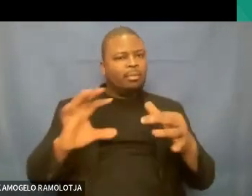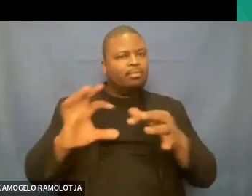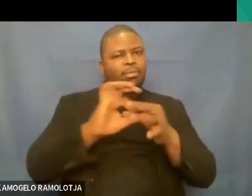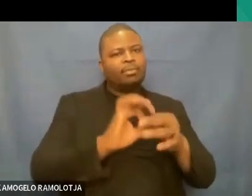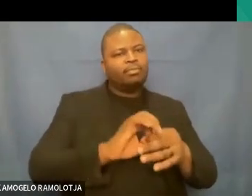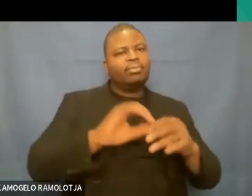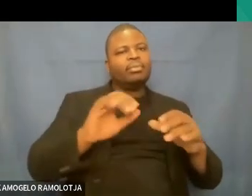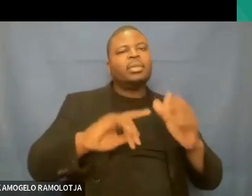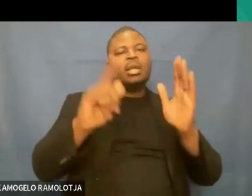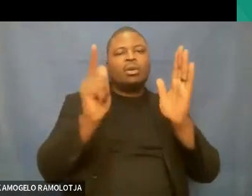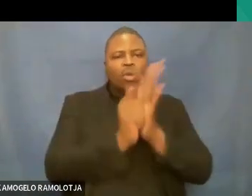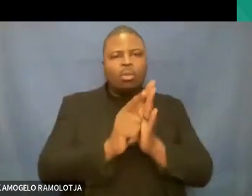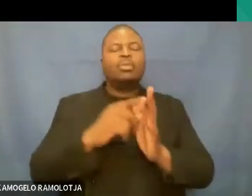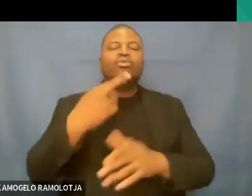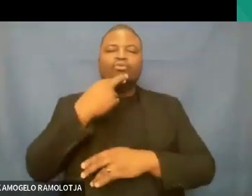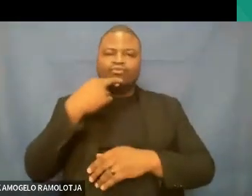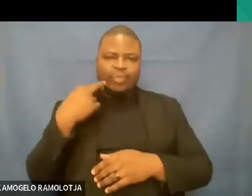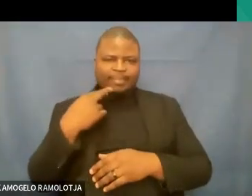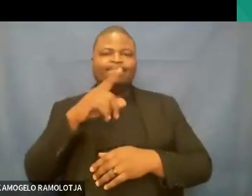please.